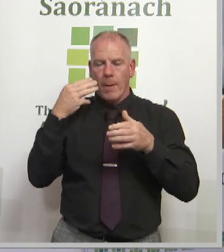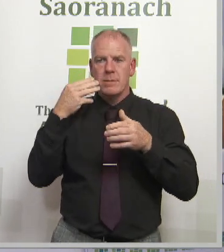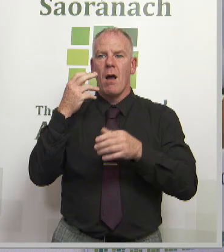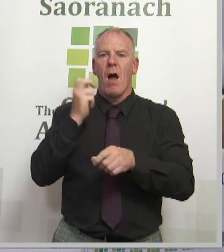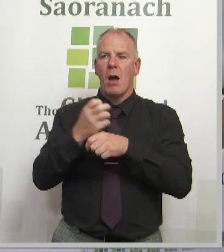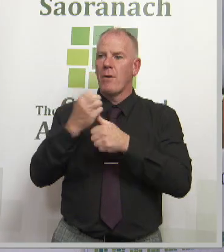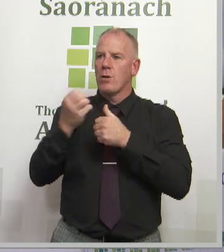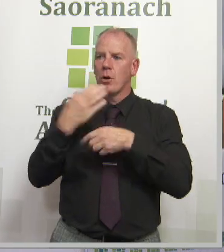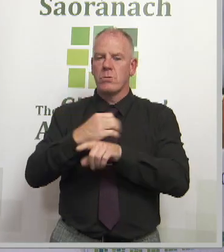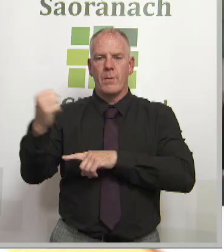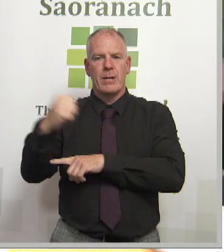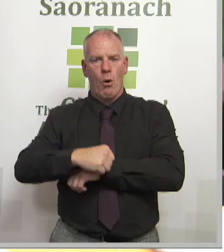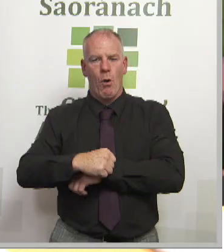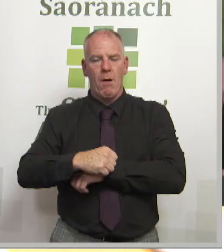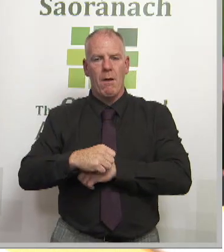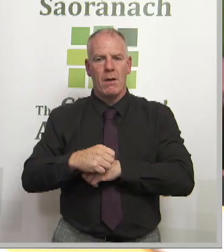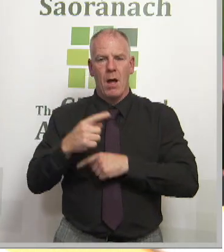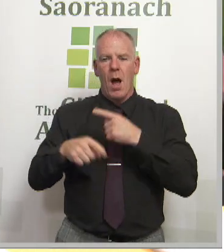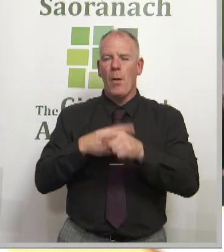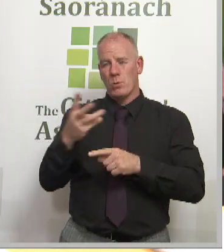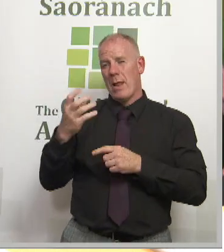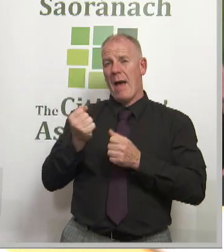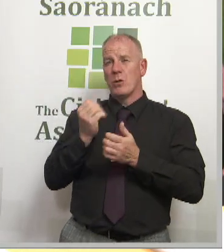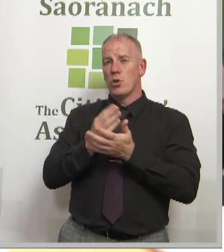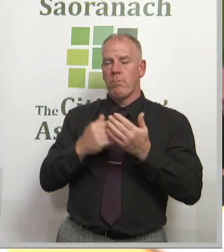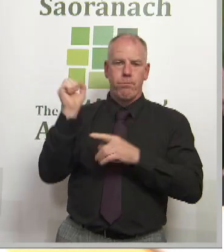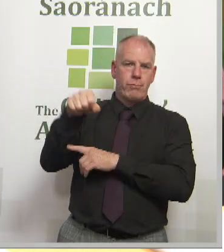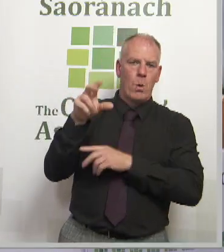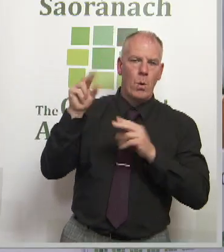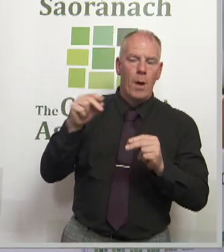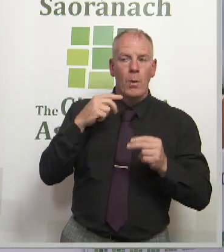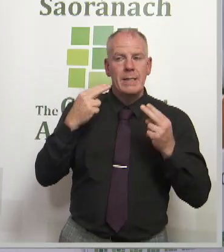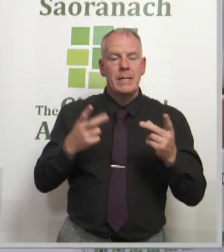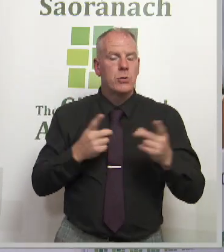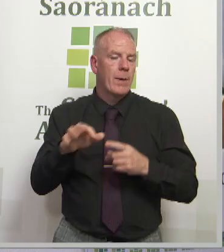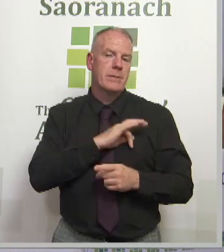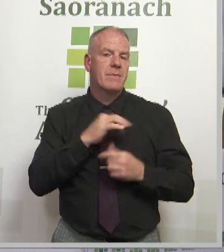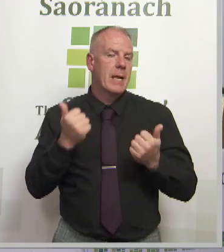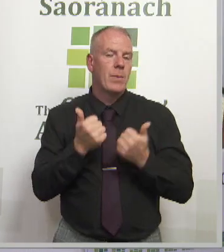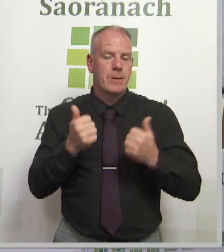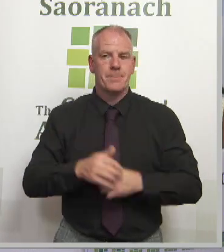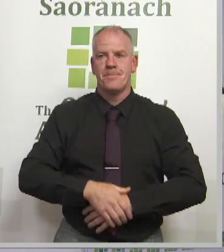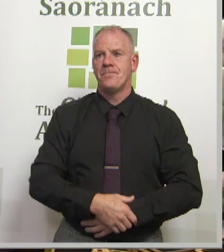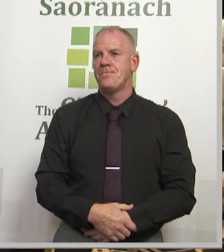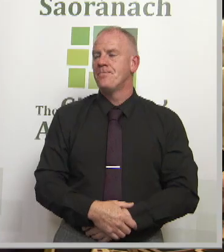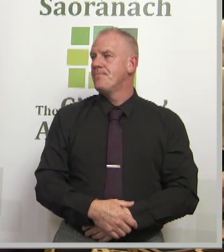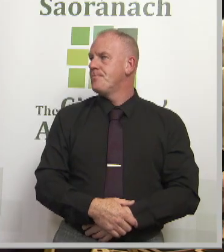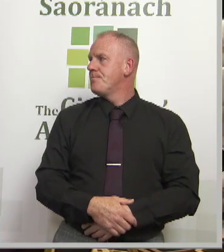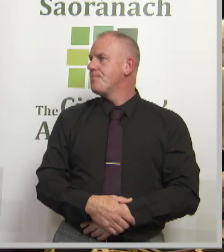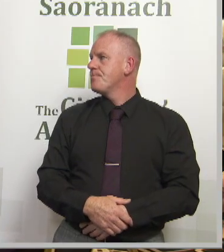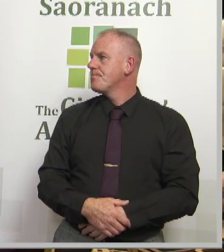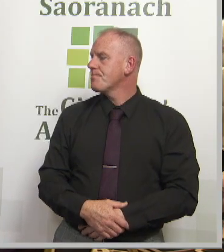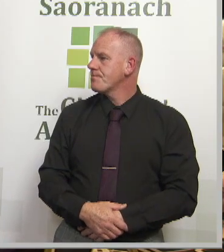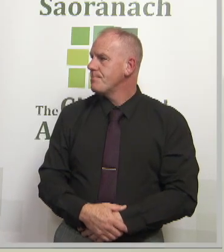is for other countries not to. There'll always be exceptions, but we need just to do it. Thanks, Mary. Thanks, Michal and Dan,